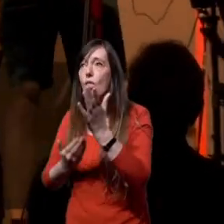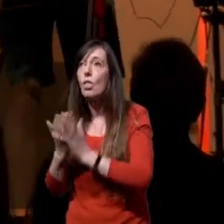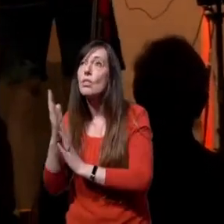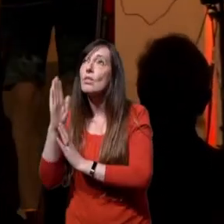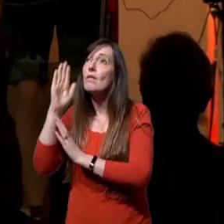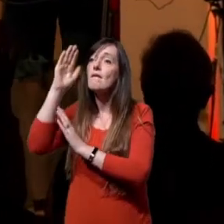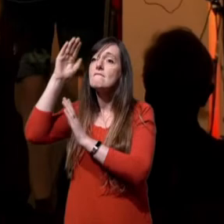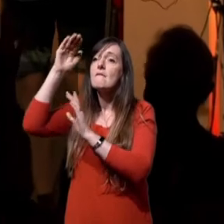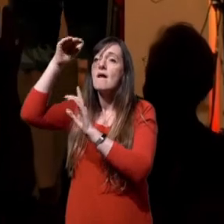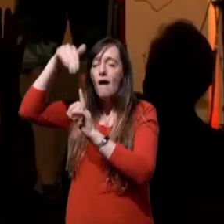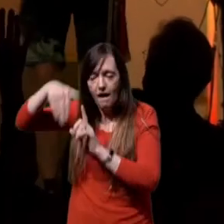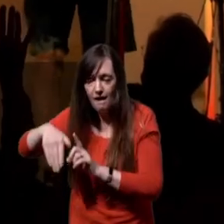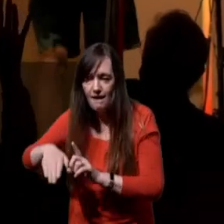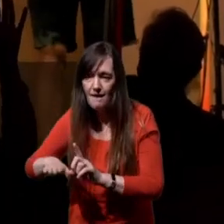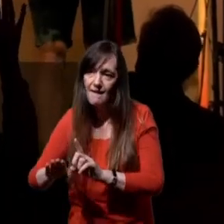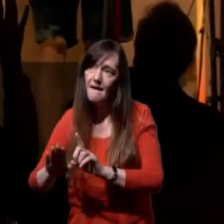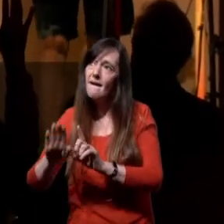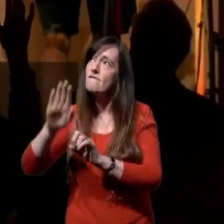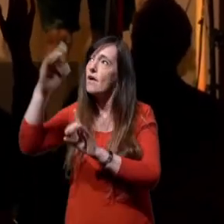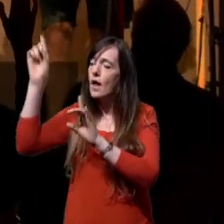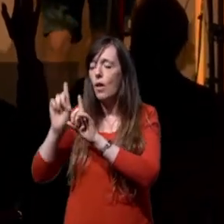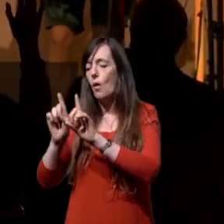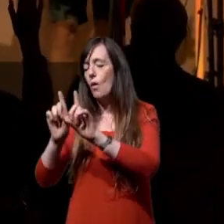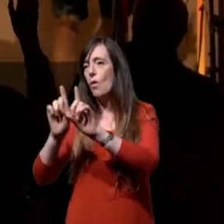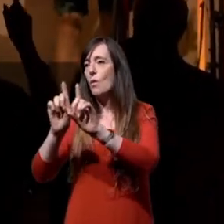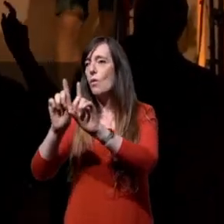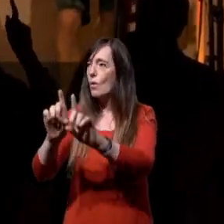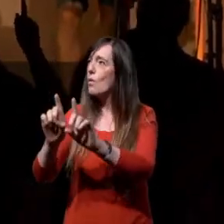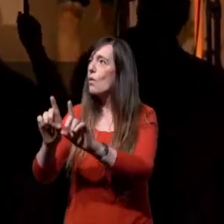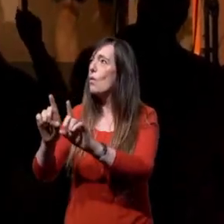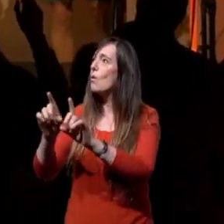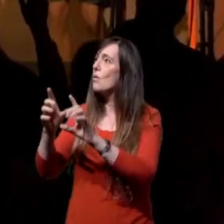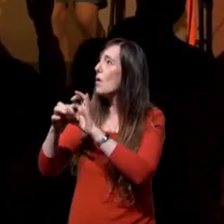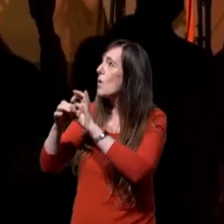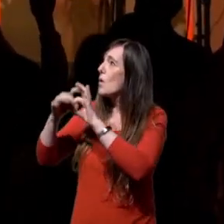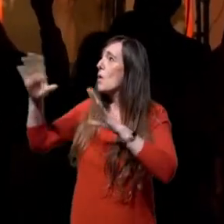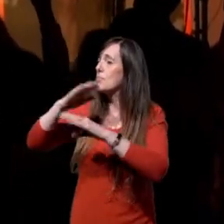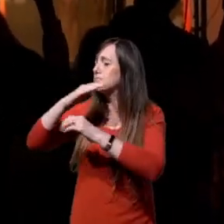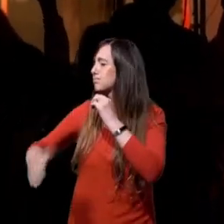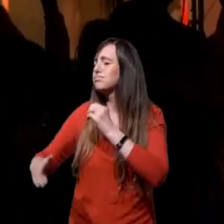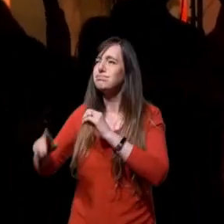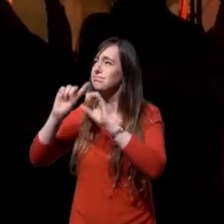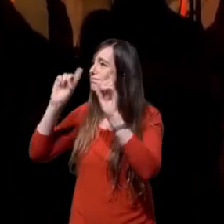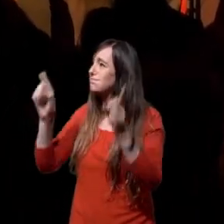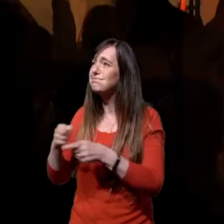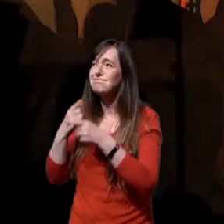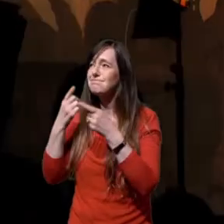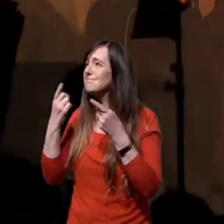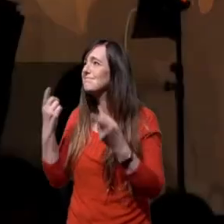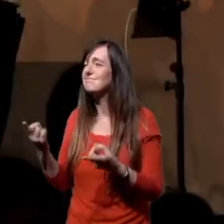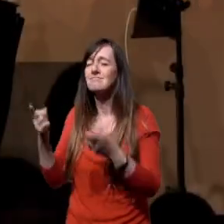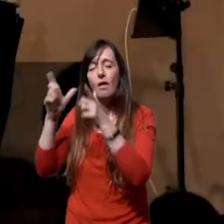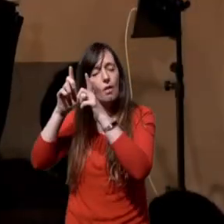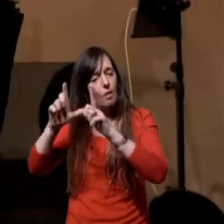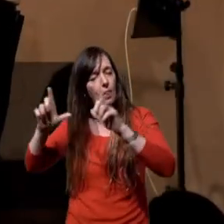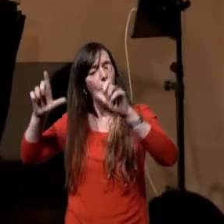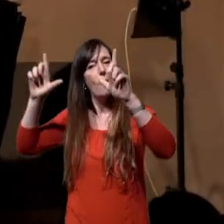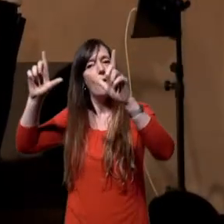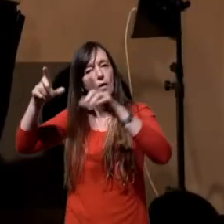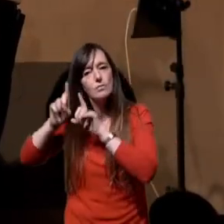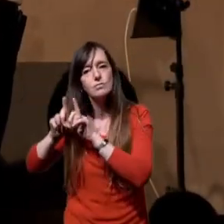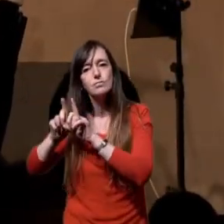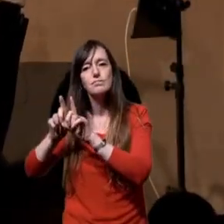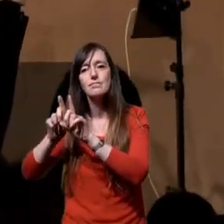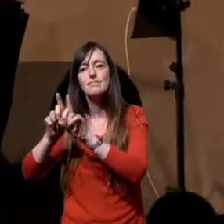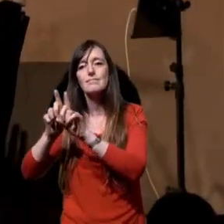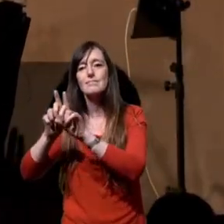go, in every high and every low. Oh no, you never let go, Lord, you never